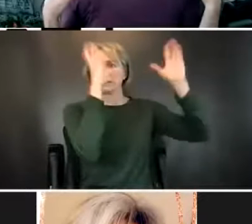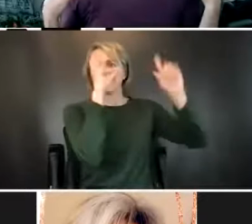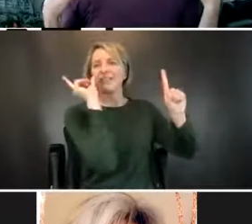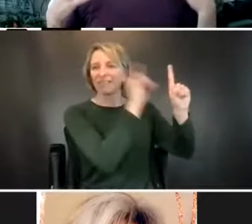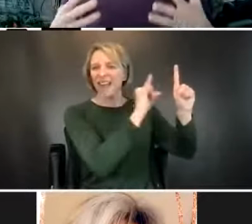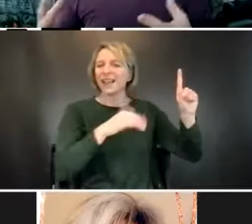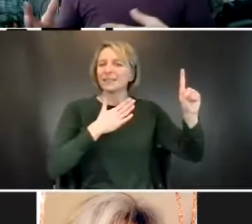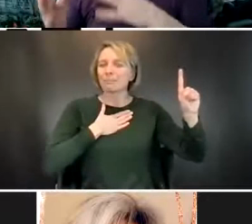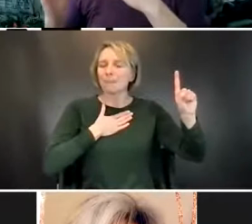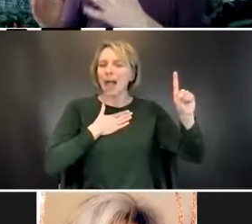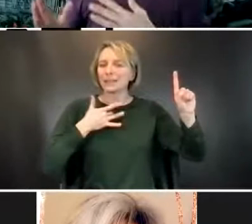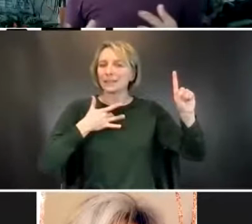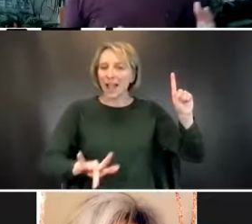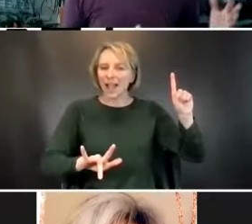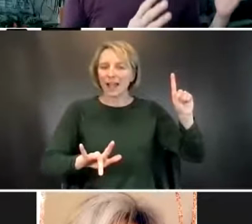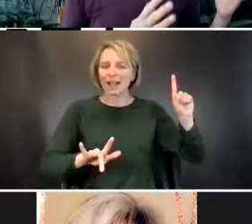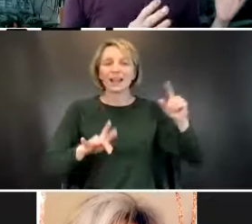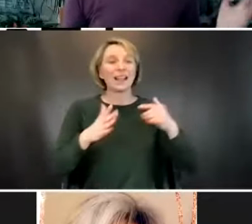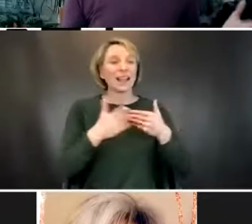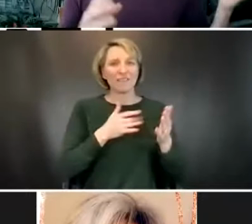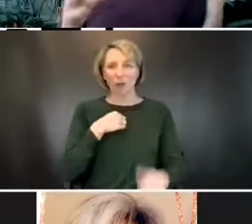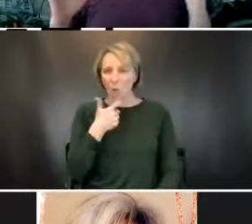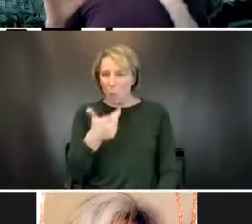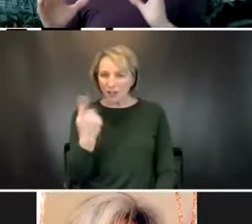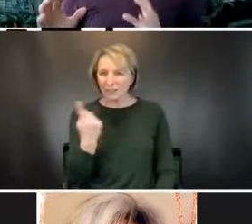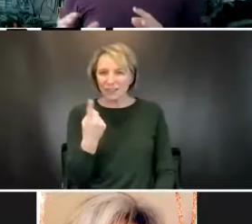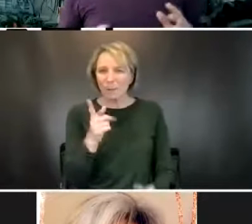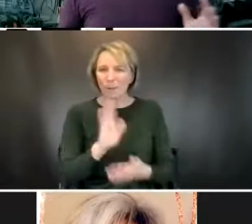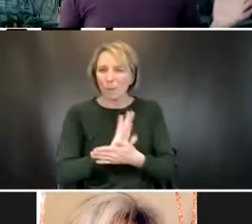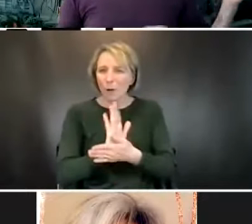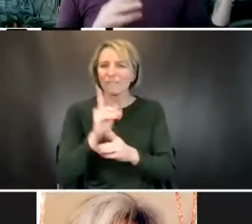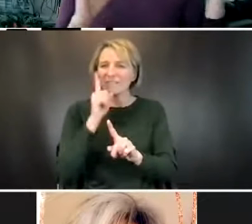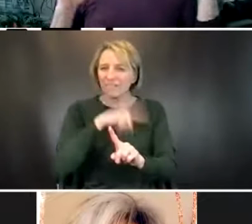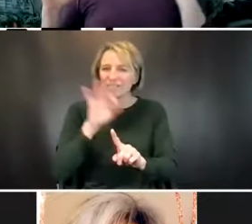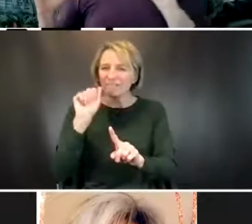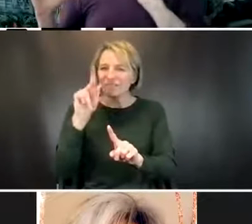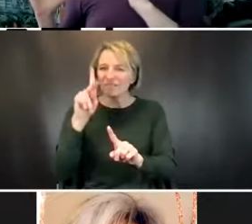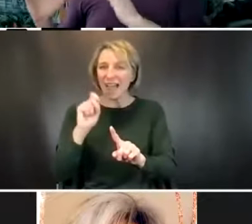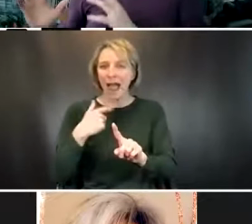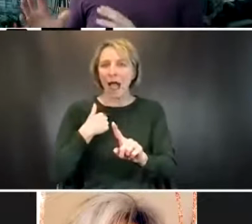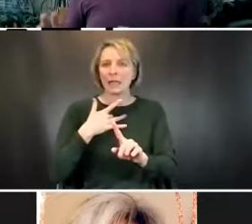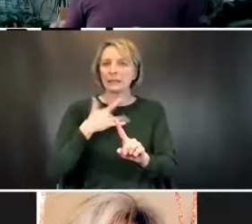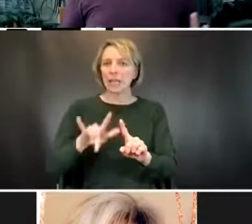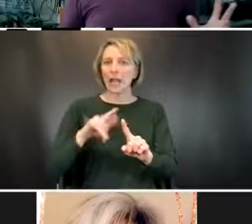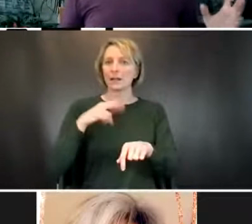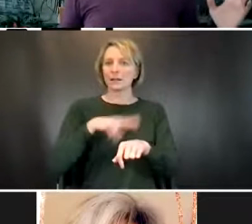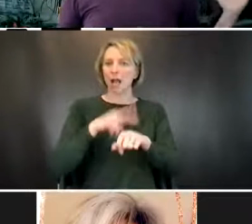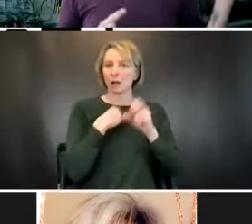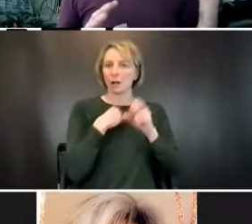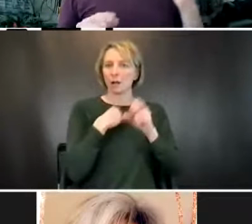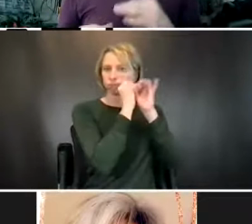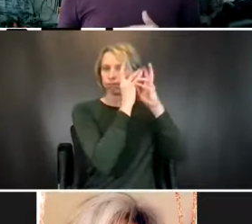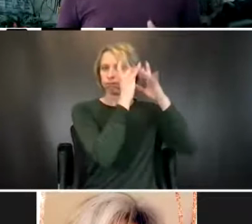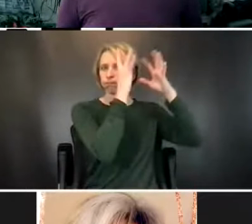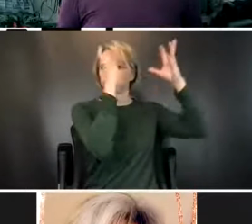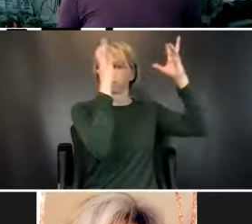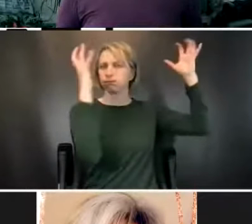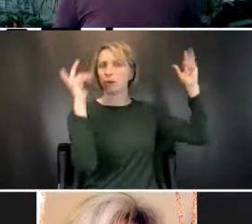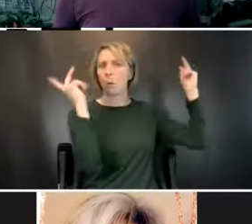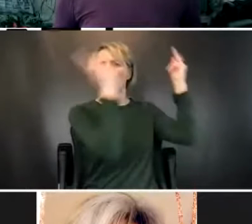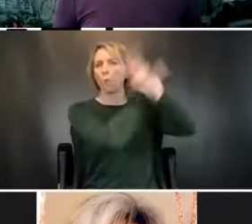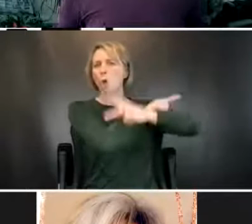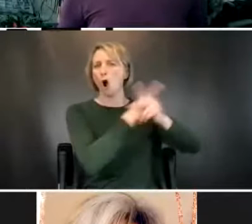stress response and help myself to complete that. And, this isn't real. It's not, I don't want to add to the